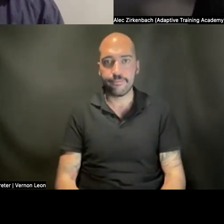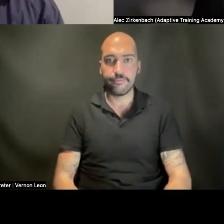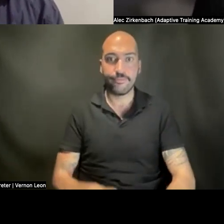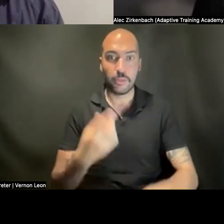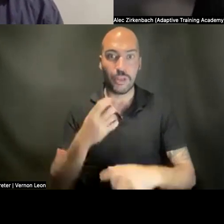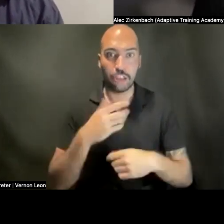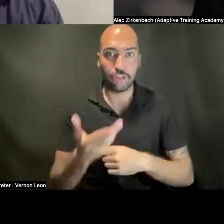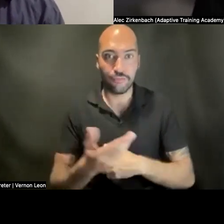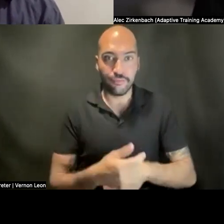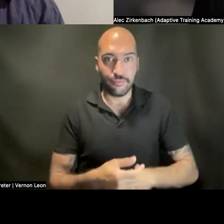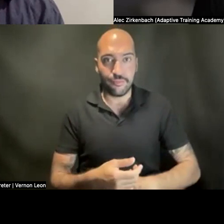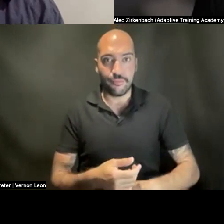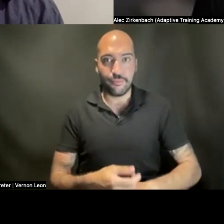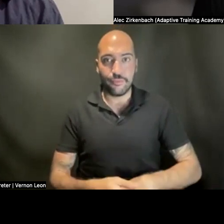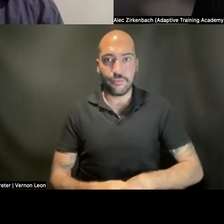Anyone?